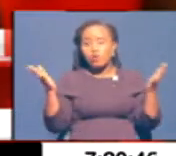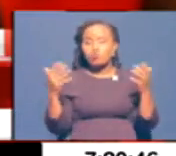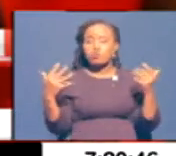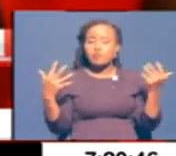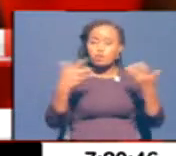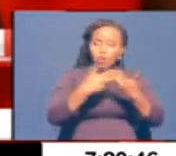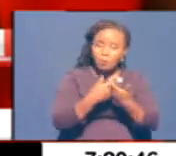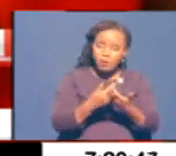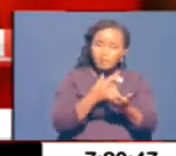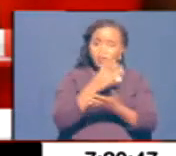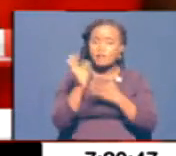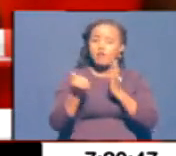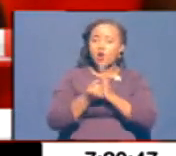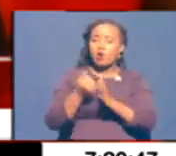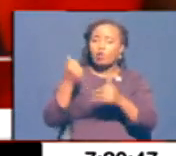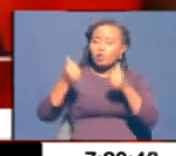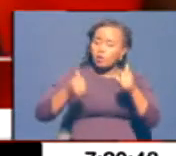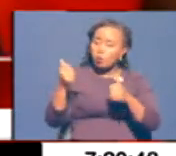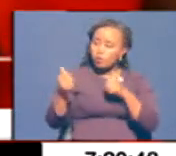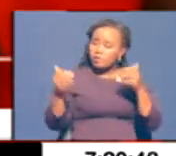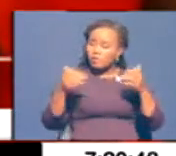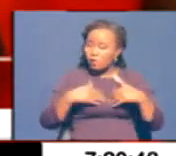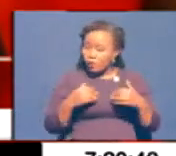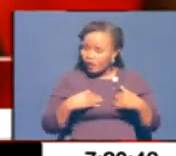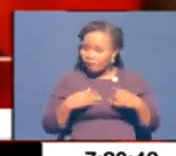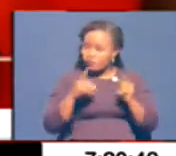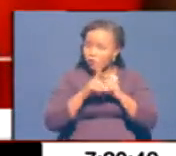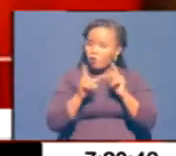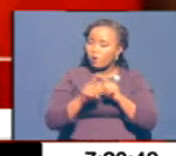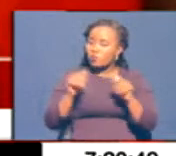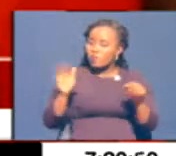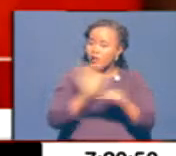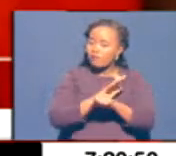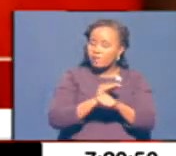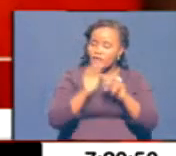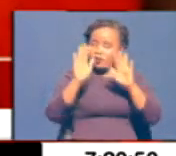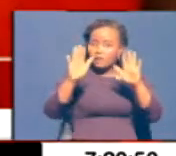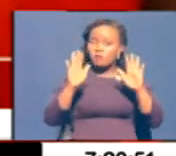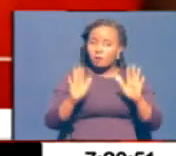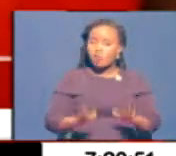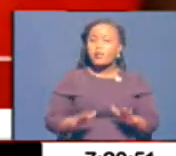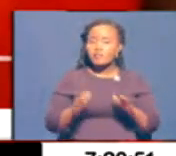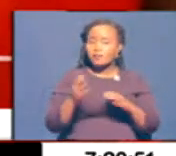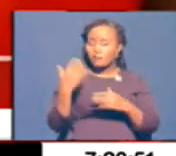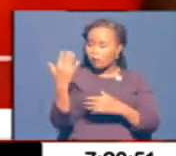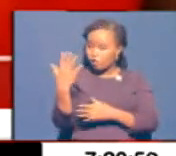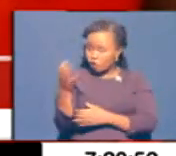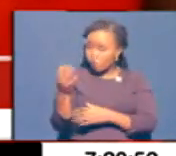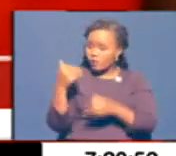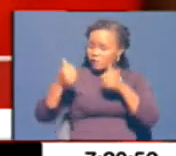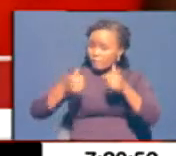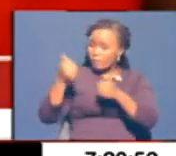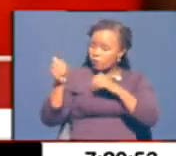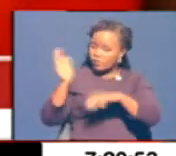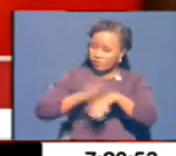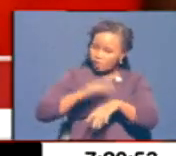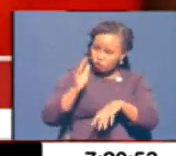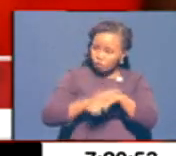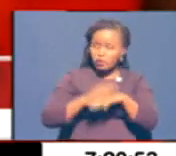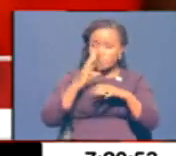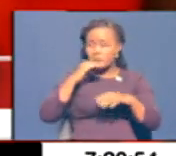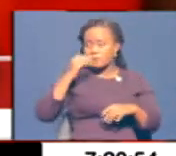All that the governor and the executive have thought of putting this important document is the important thing, Mr. Speaker. Mr.